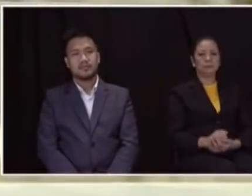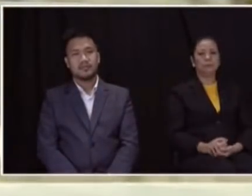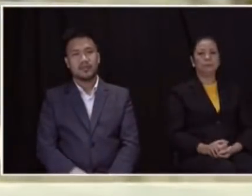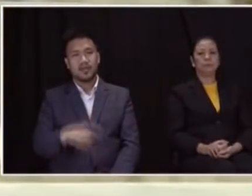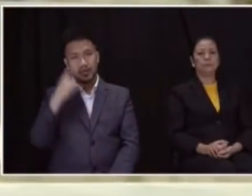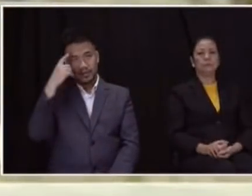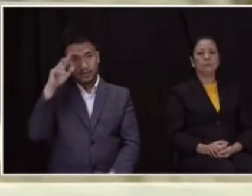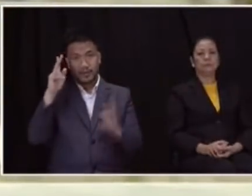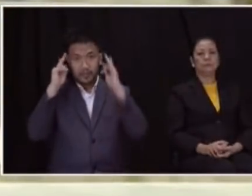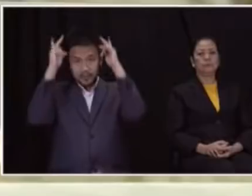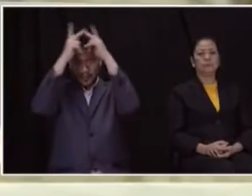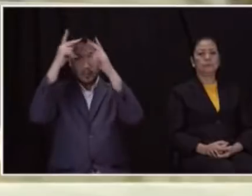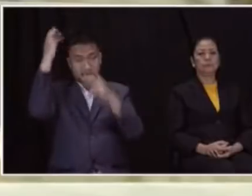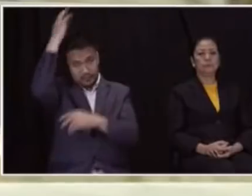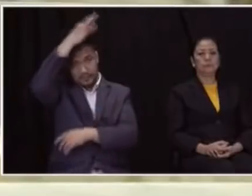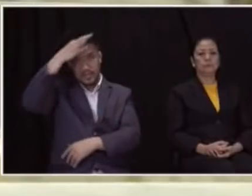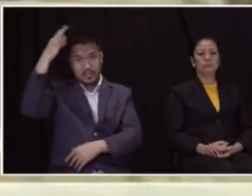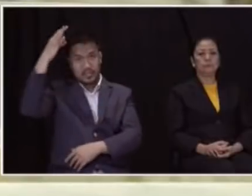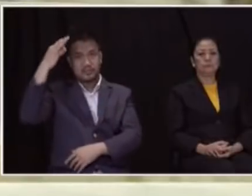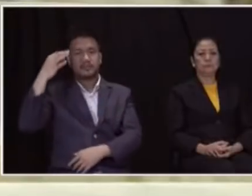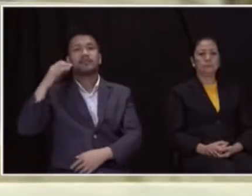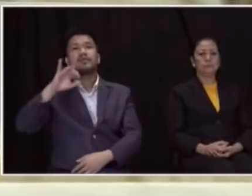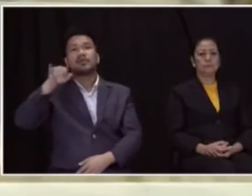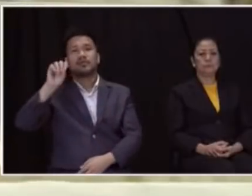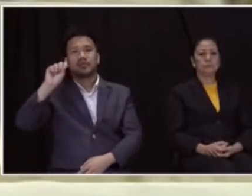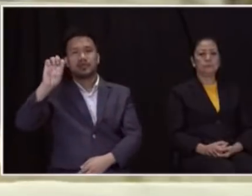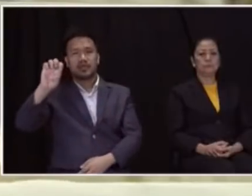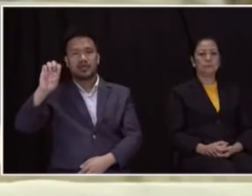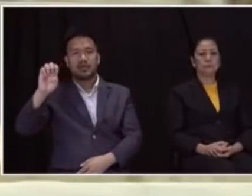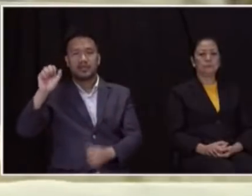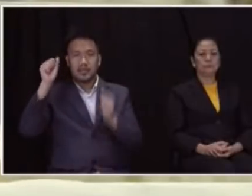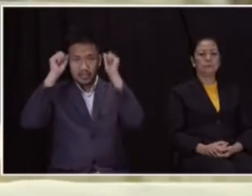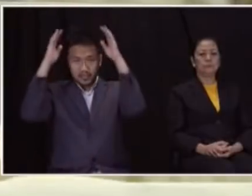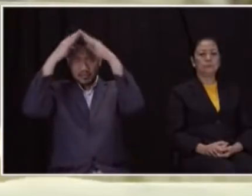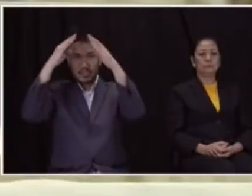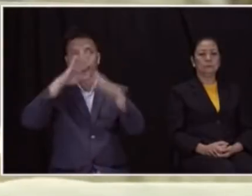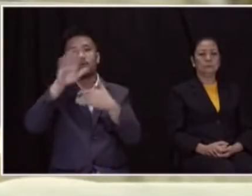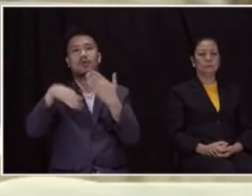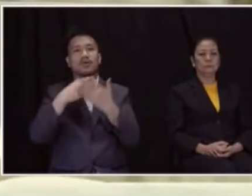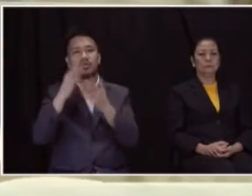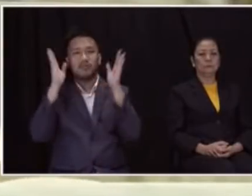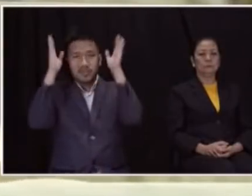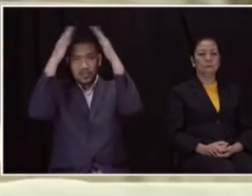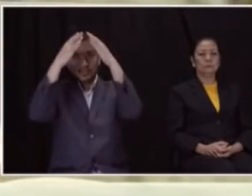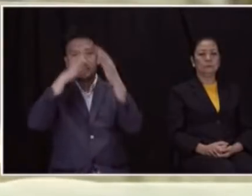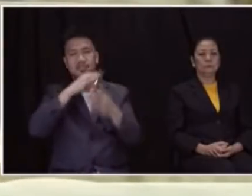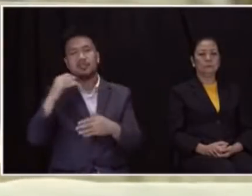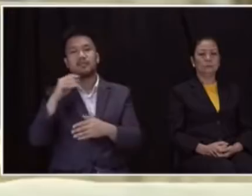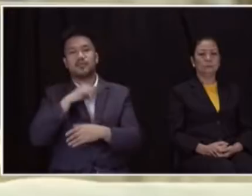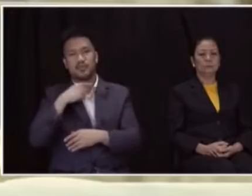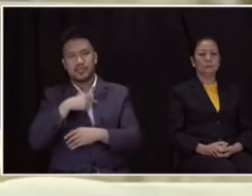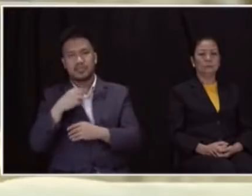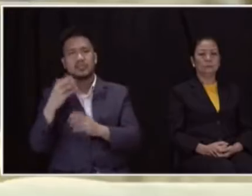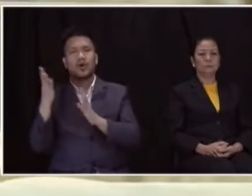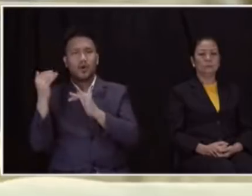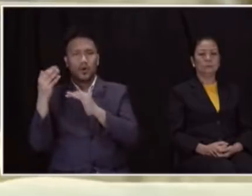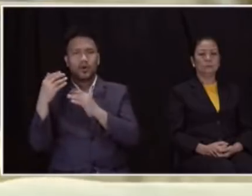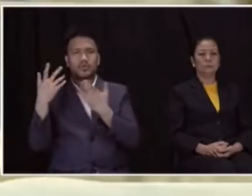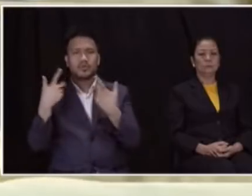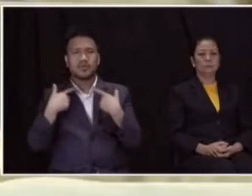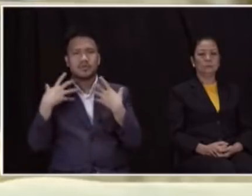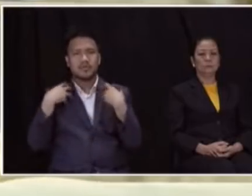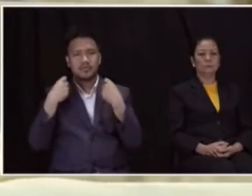our Pope, Jose, our Bishop, and all the bishops and clergy, that they may have strength